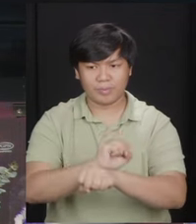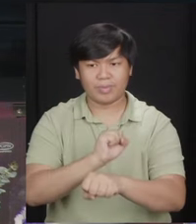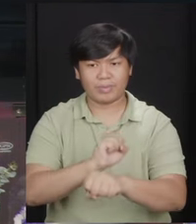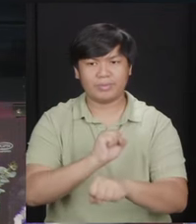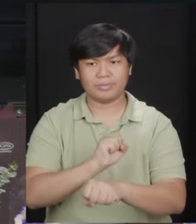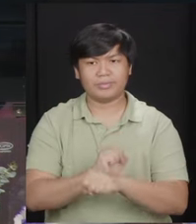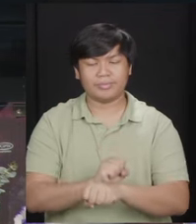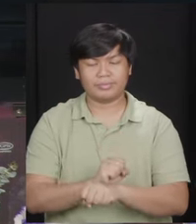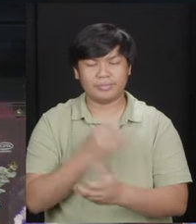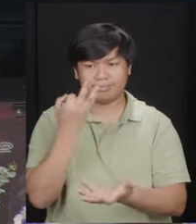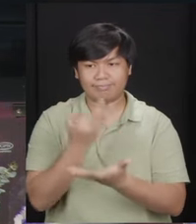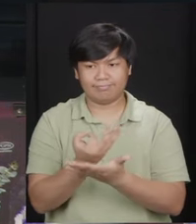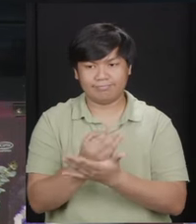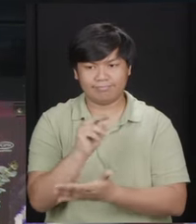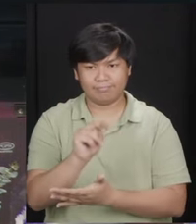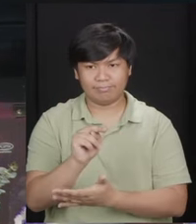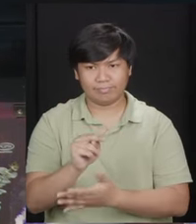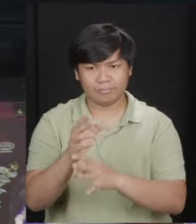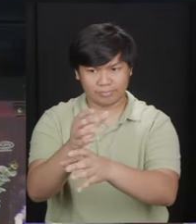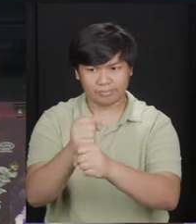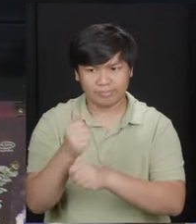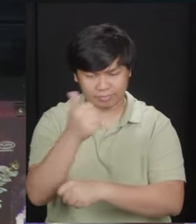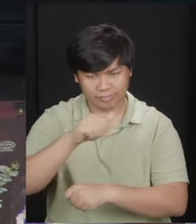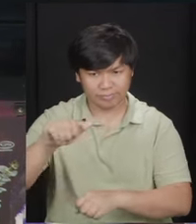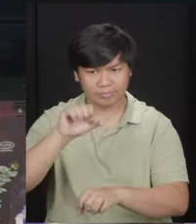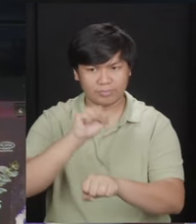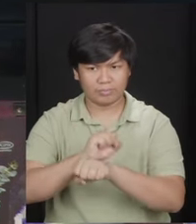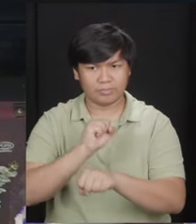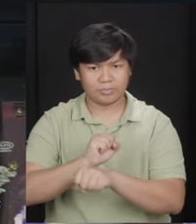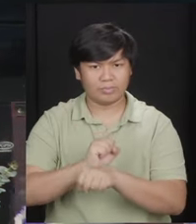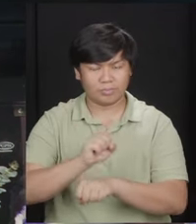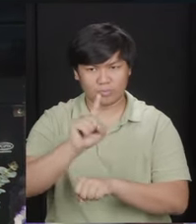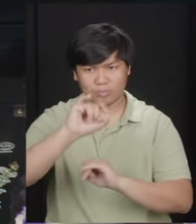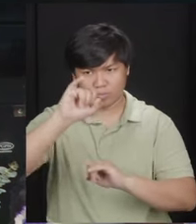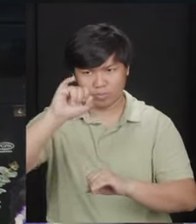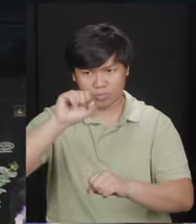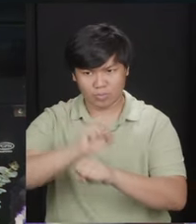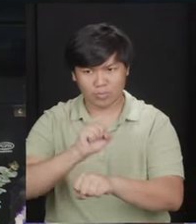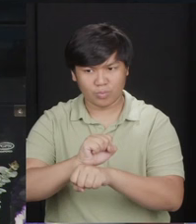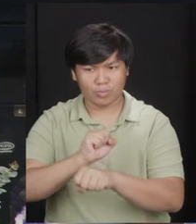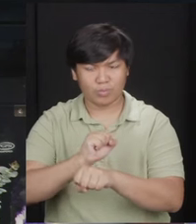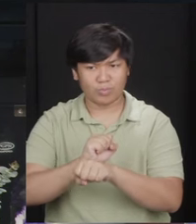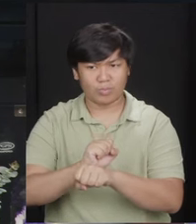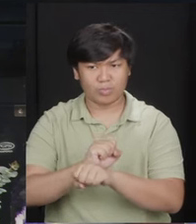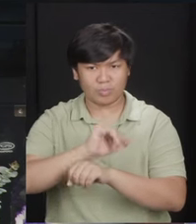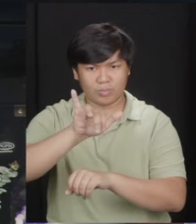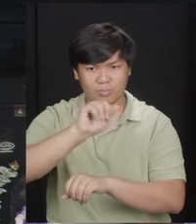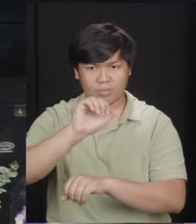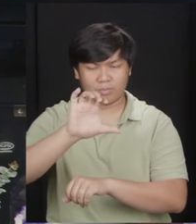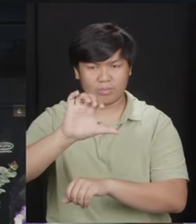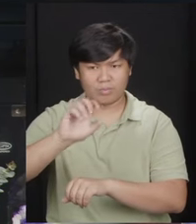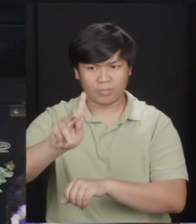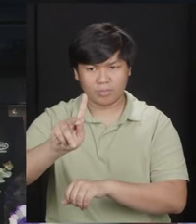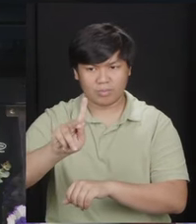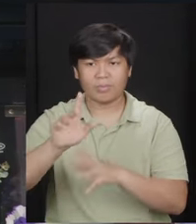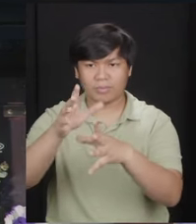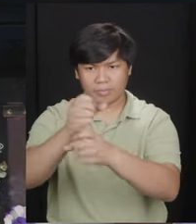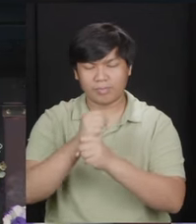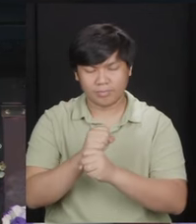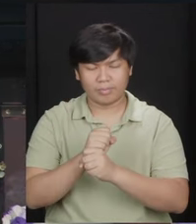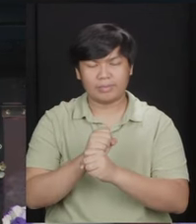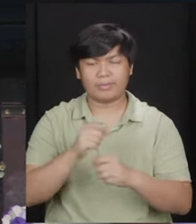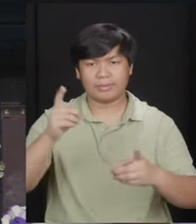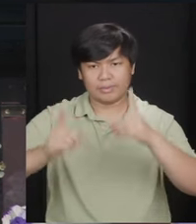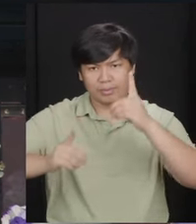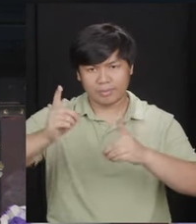of financial reasons, he had to take any job. And the only job that Jack got was driving a bus in